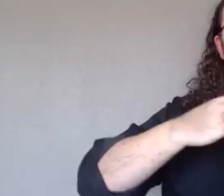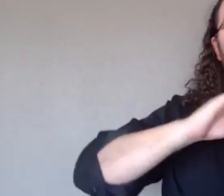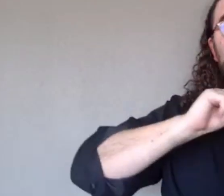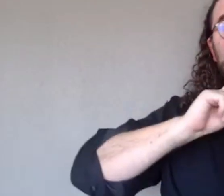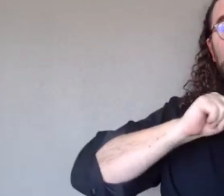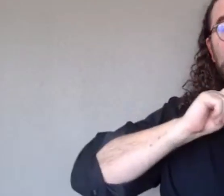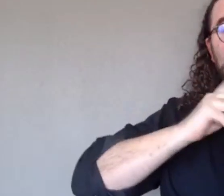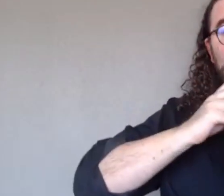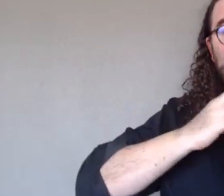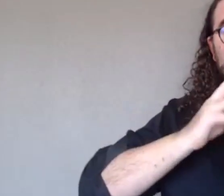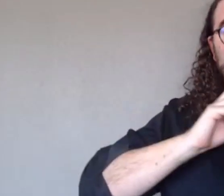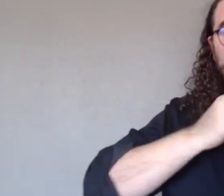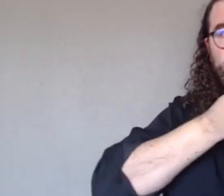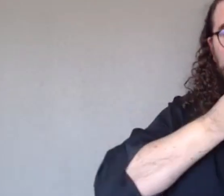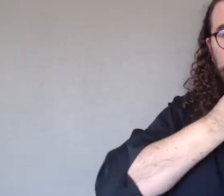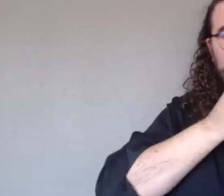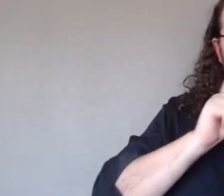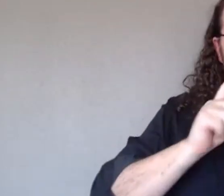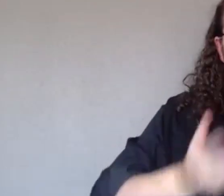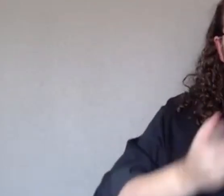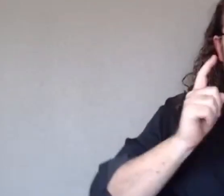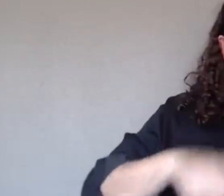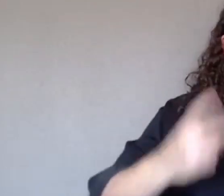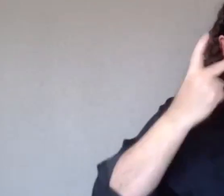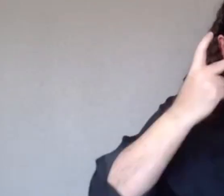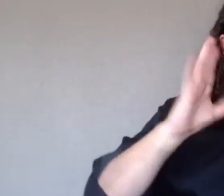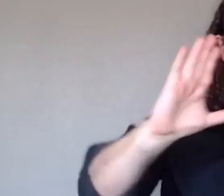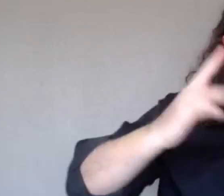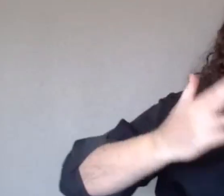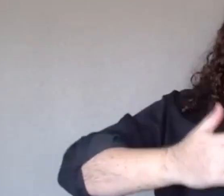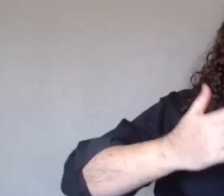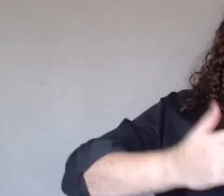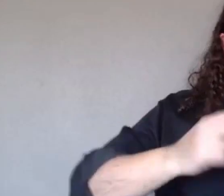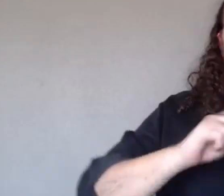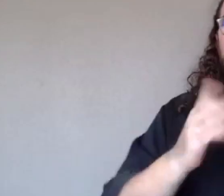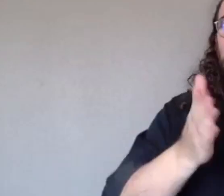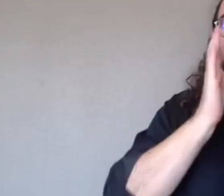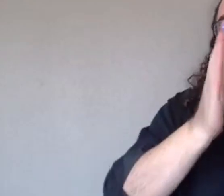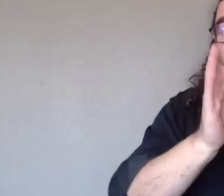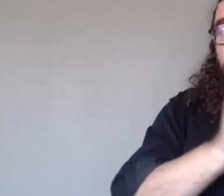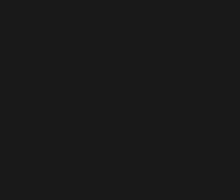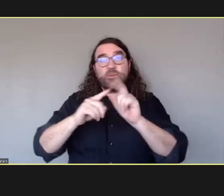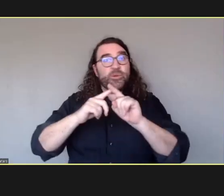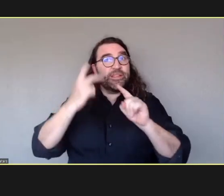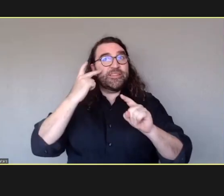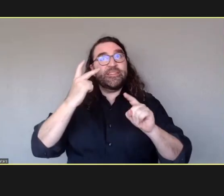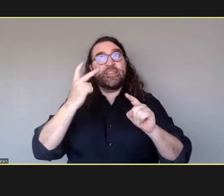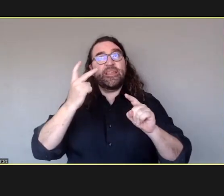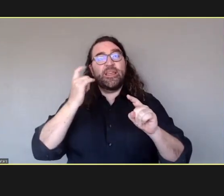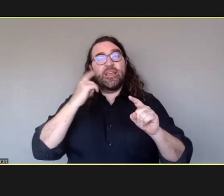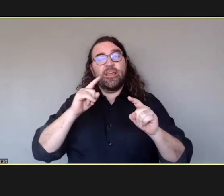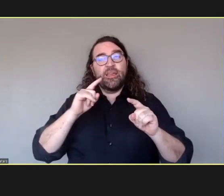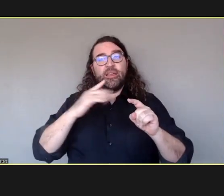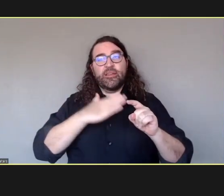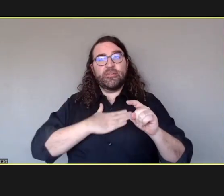able to see your name, so I'm going to ask that when I do unmute you, that